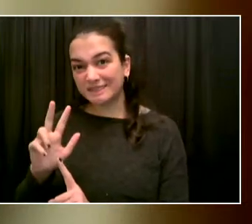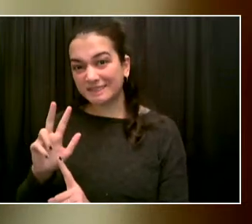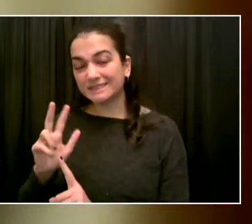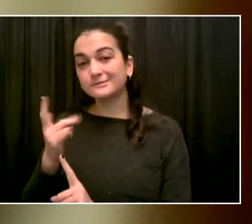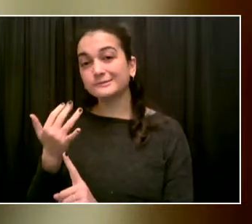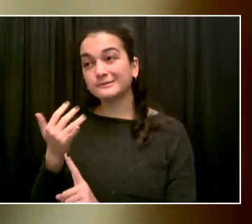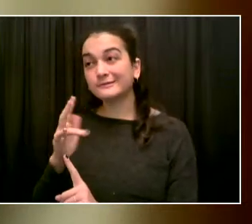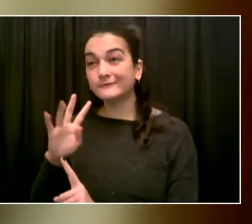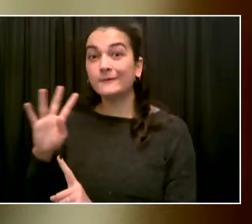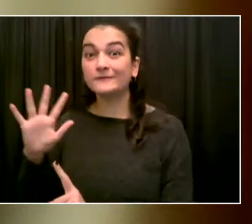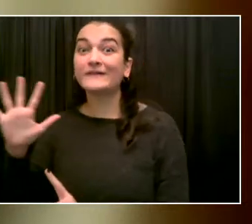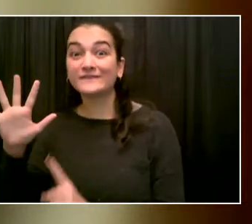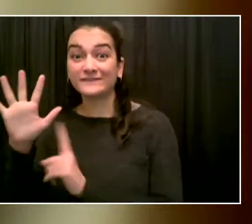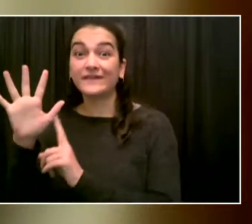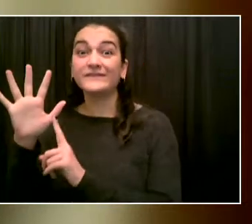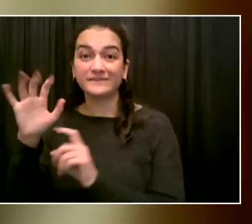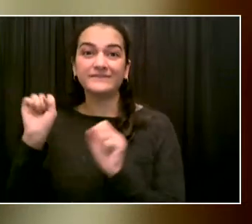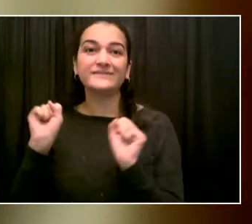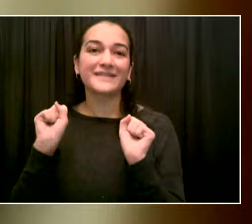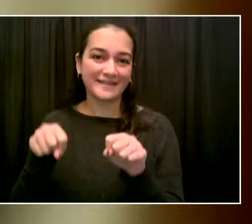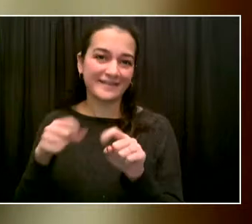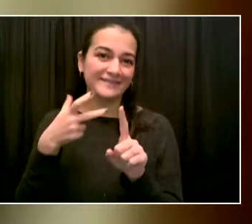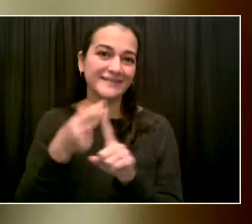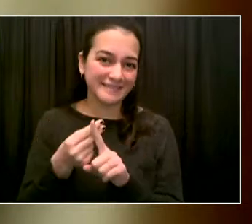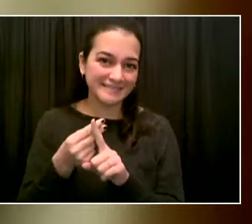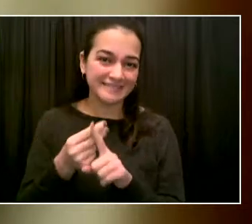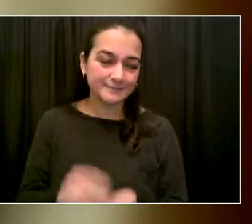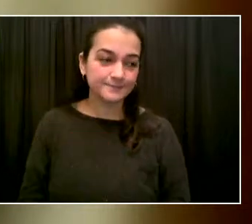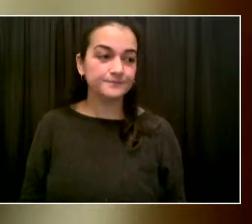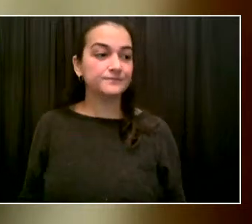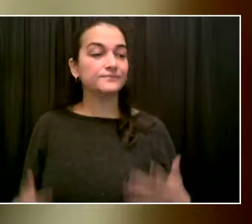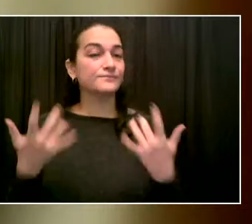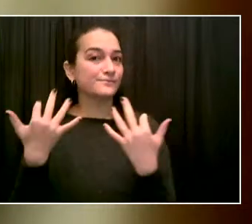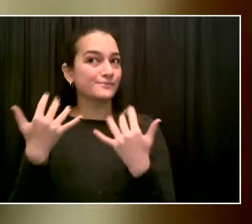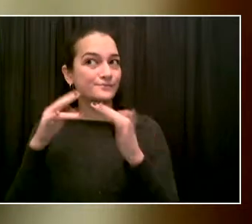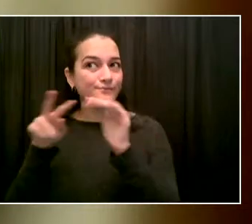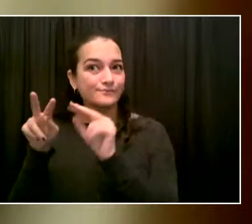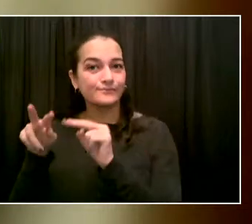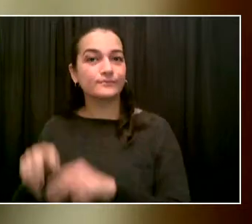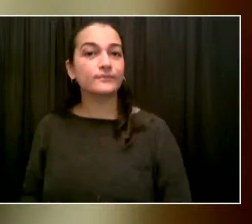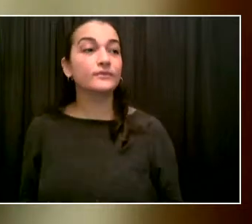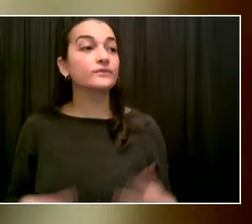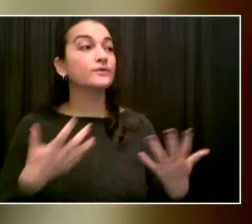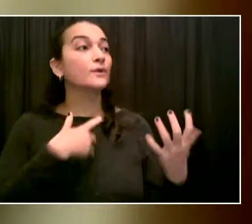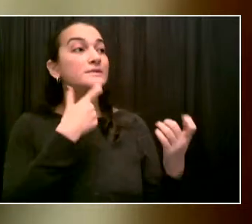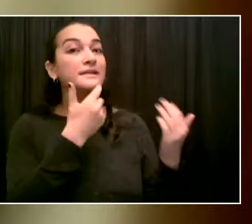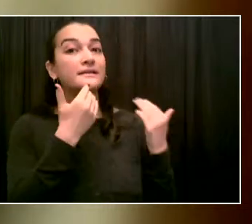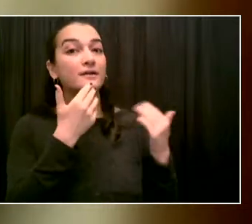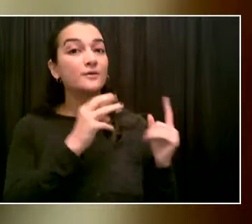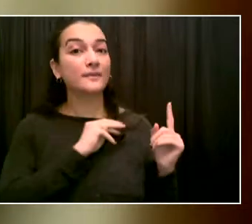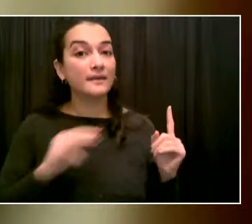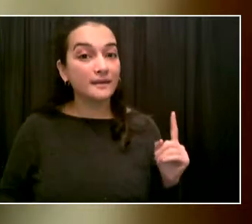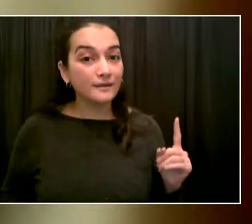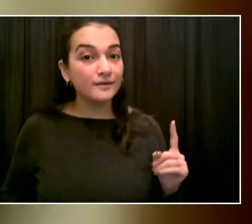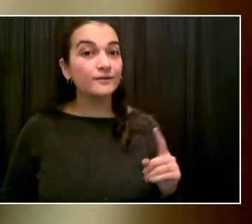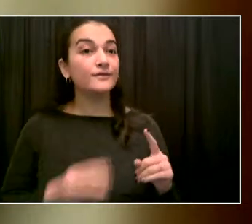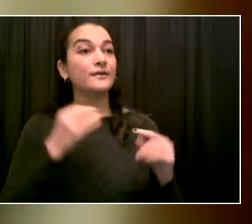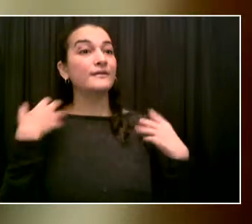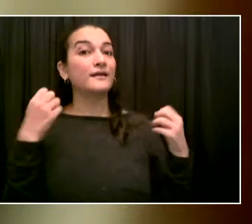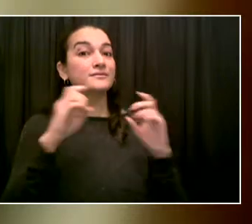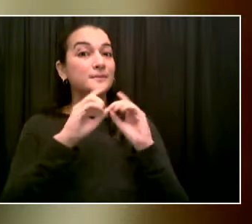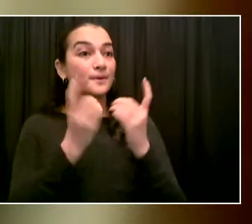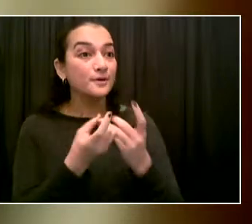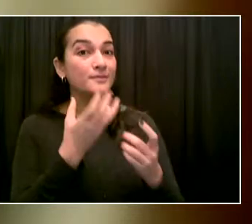you, Mr. Mayor, and the Health Department and the Education Department for their terrific work, and congratulations to the